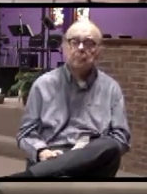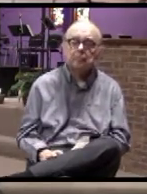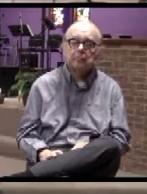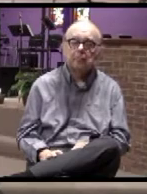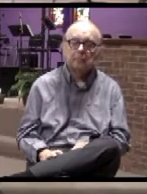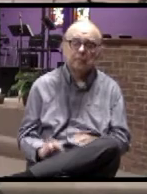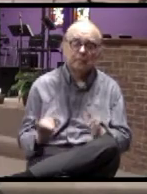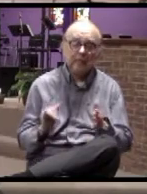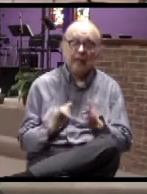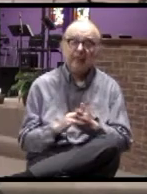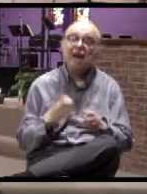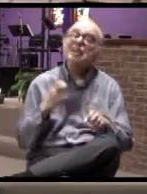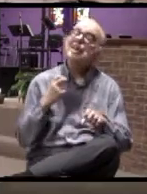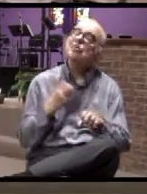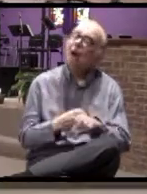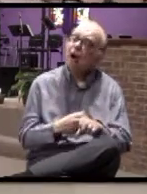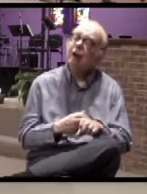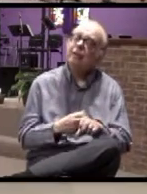That's hard.